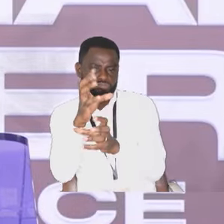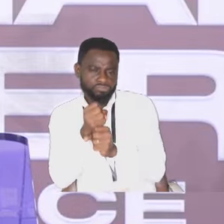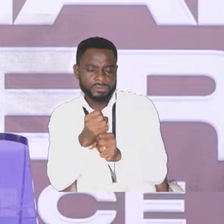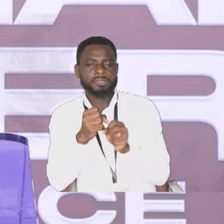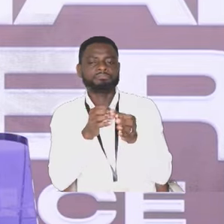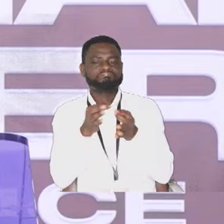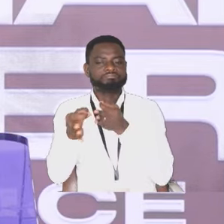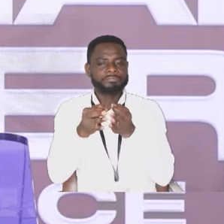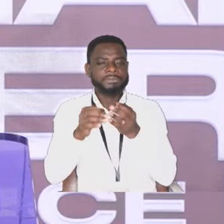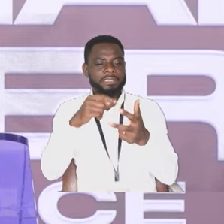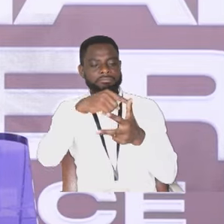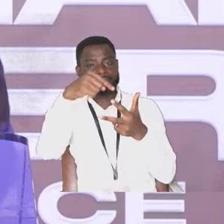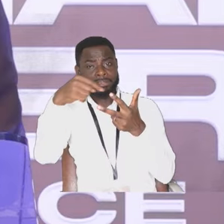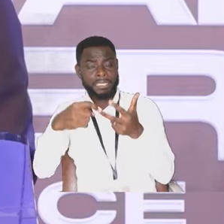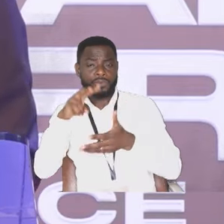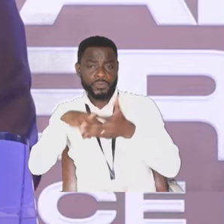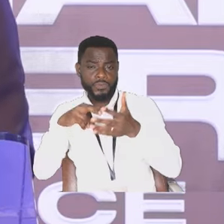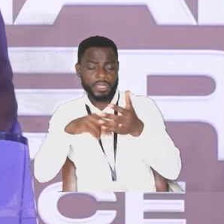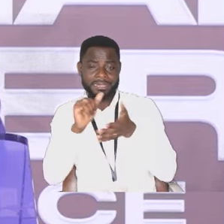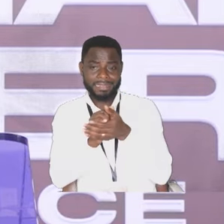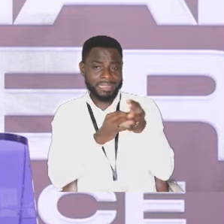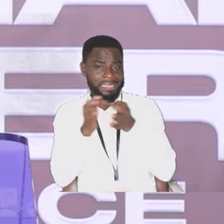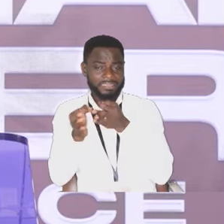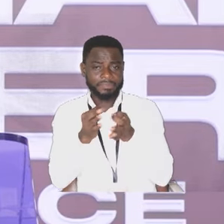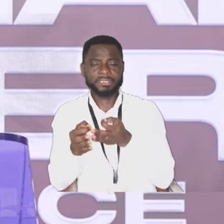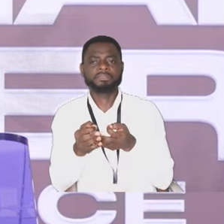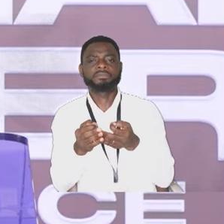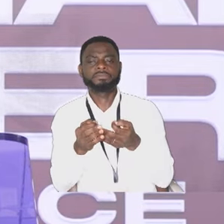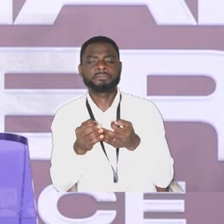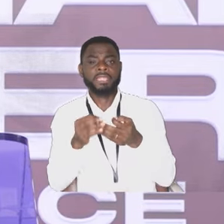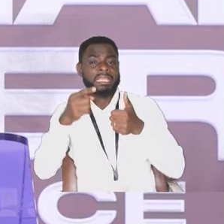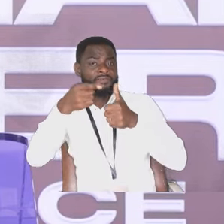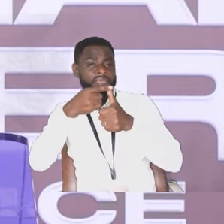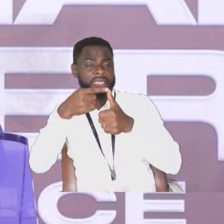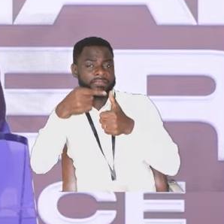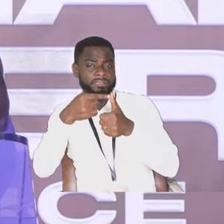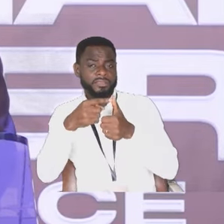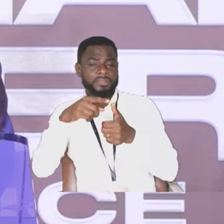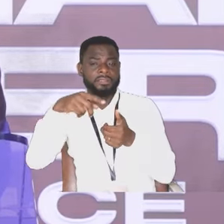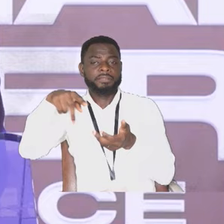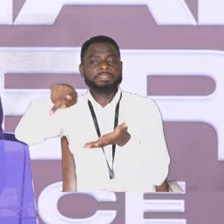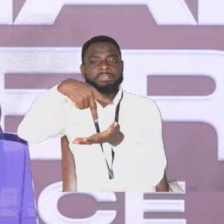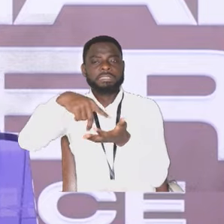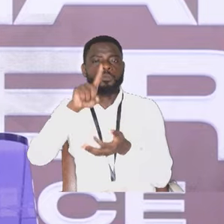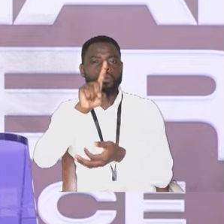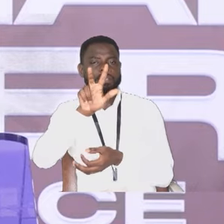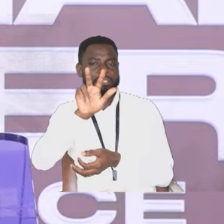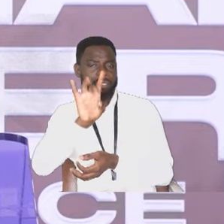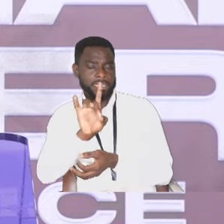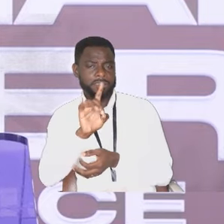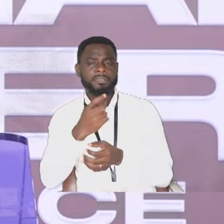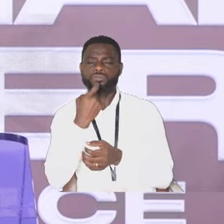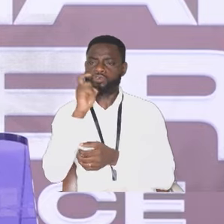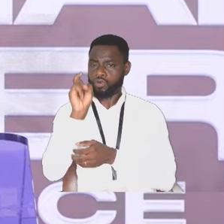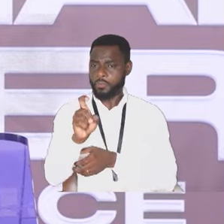scriptures that we have read, which I've already talked about. The first one, Psalm 138, is talking about the command for all